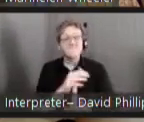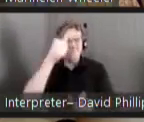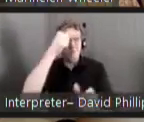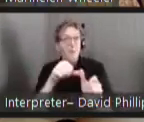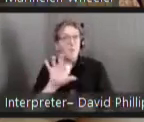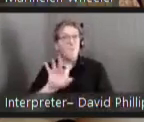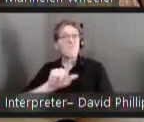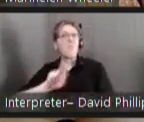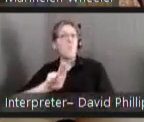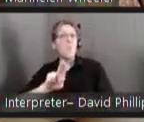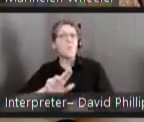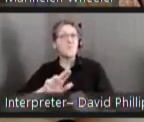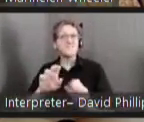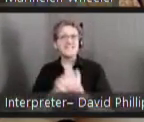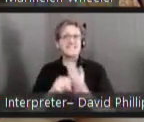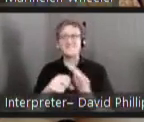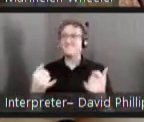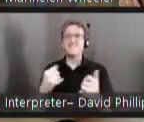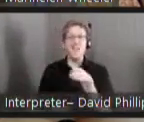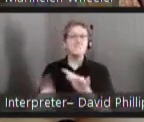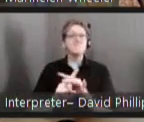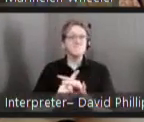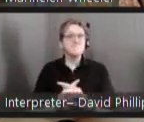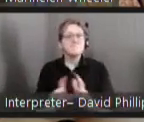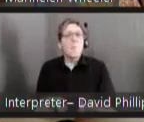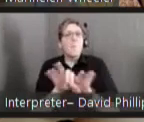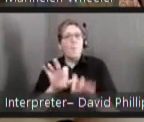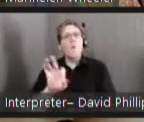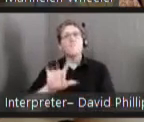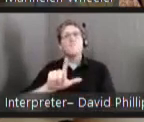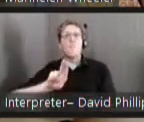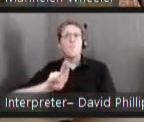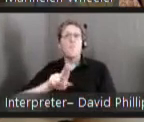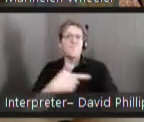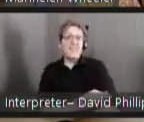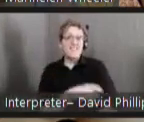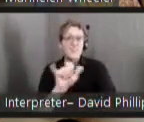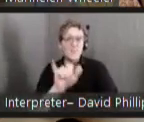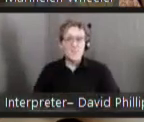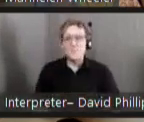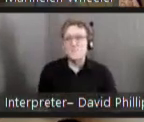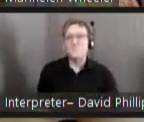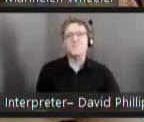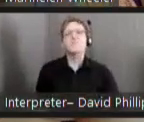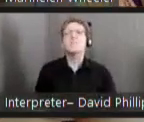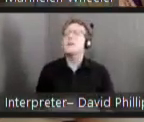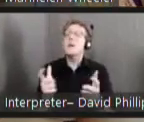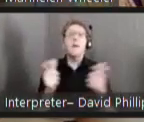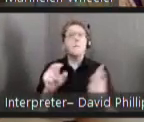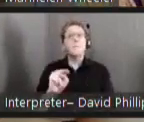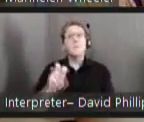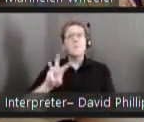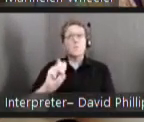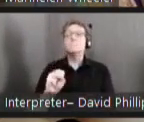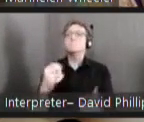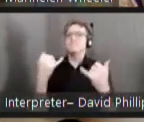here. We want people to be doing the flu miss or flu vaccines as well in our community. So the biggest news I have is that the health department is